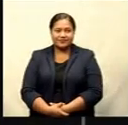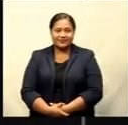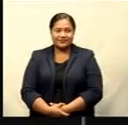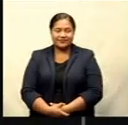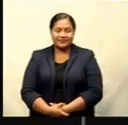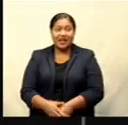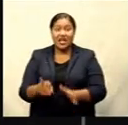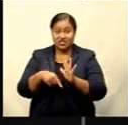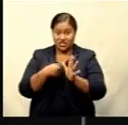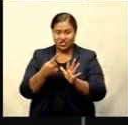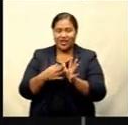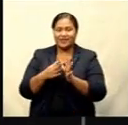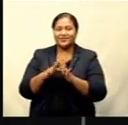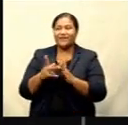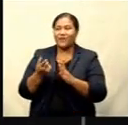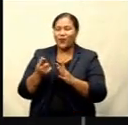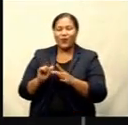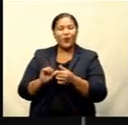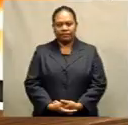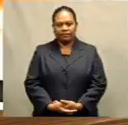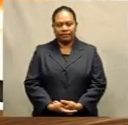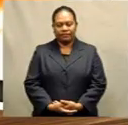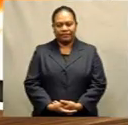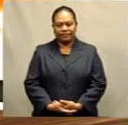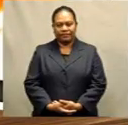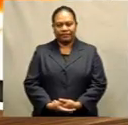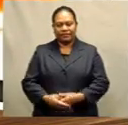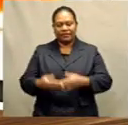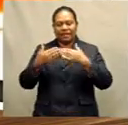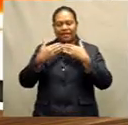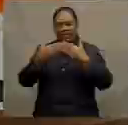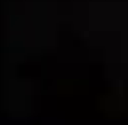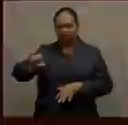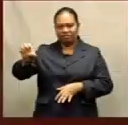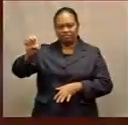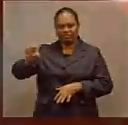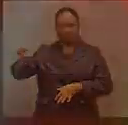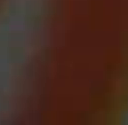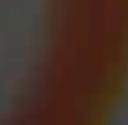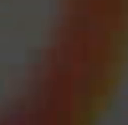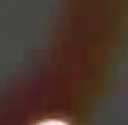And Jamie is here now for all the latest in sports. Thank you and good evening. Ahead in